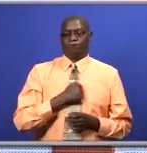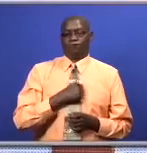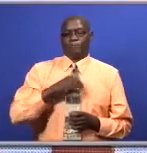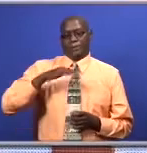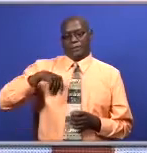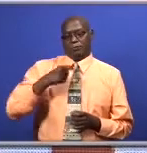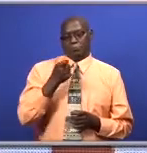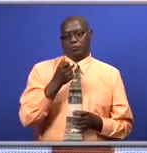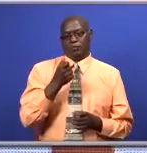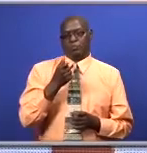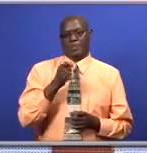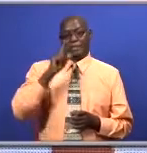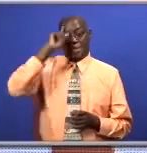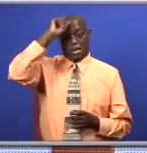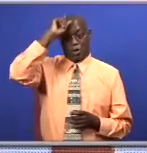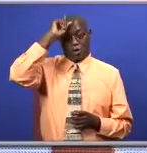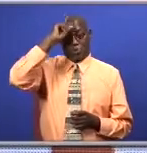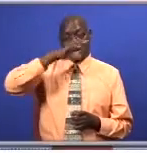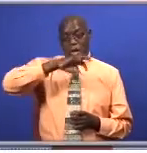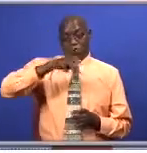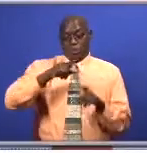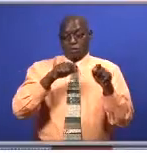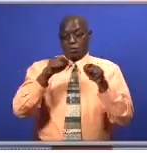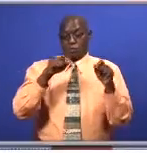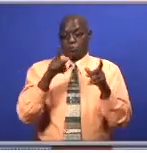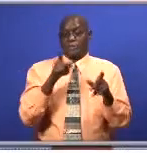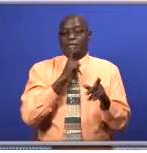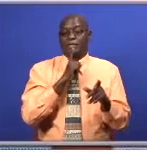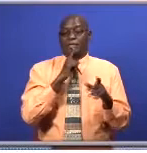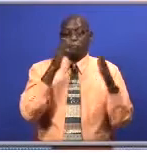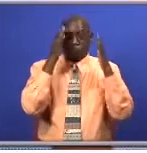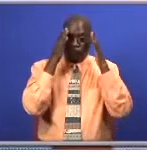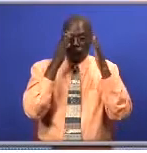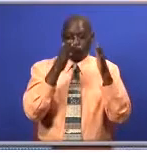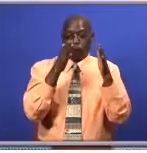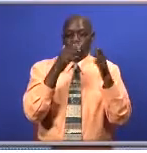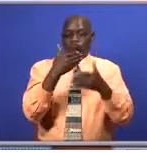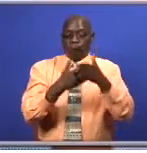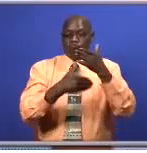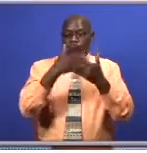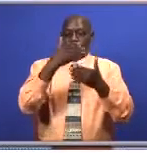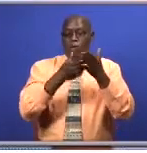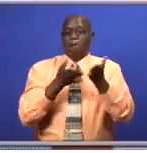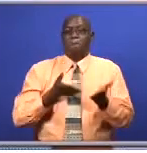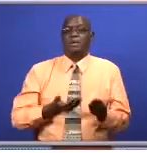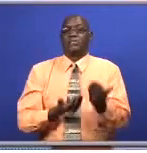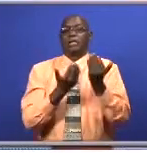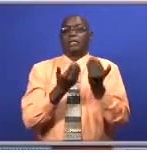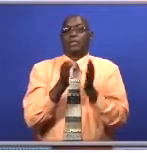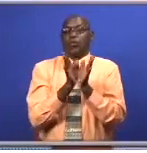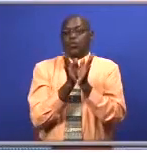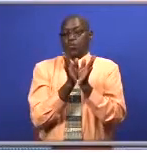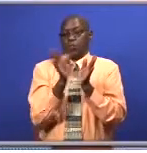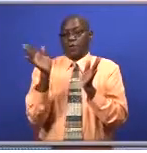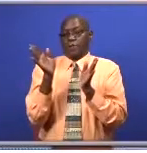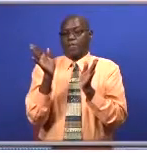Nyandarua County Administration says it is committed towards constructing maternity wings at dispensaries spread across